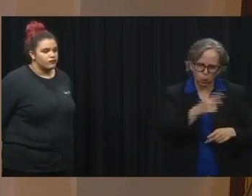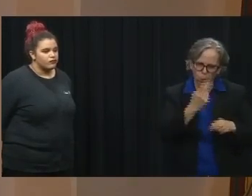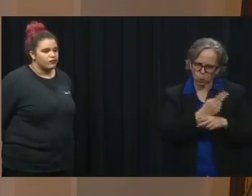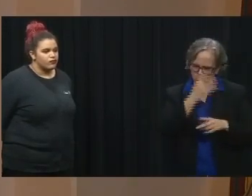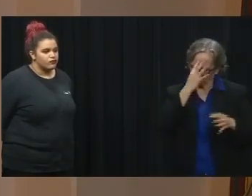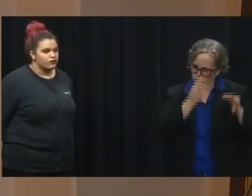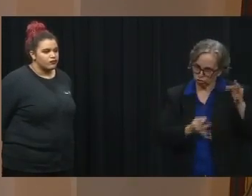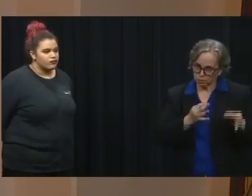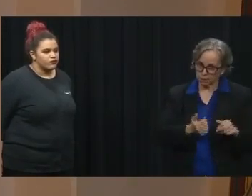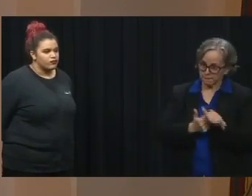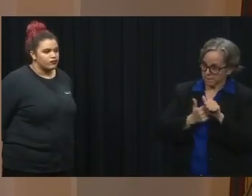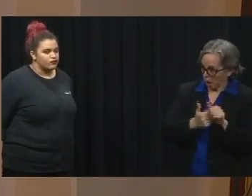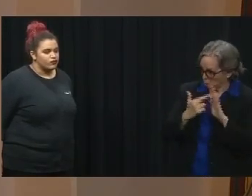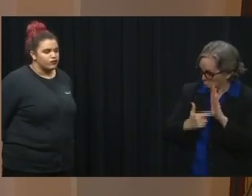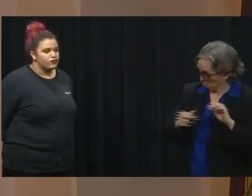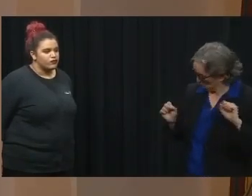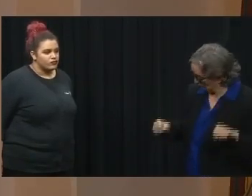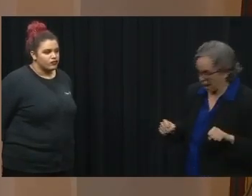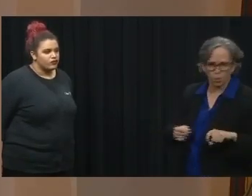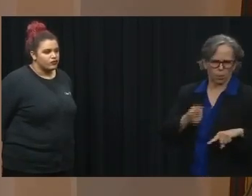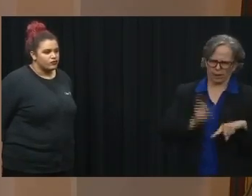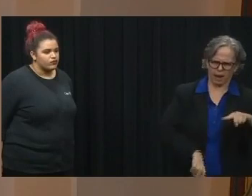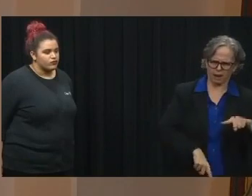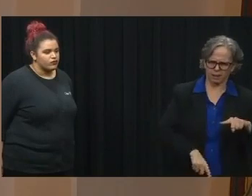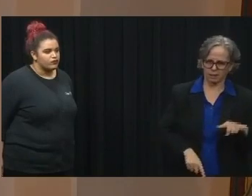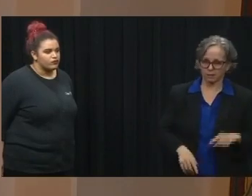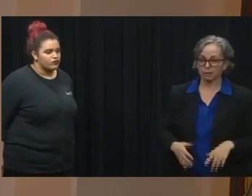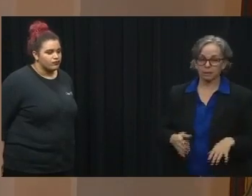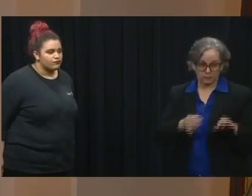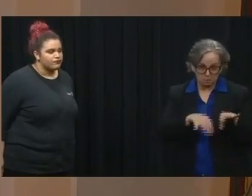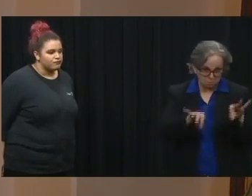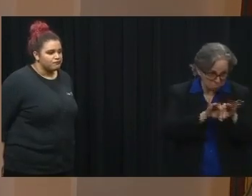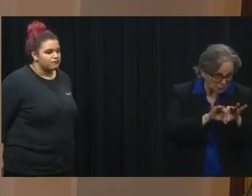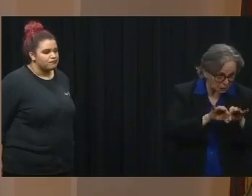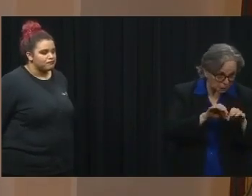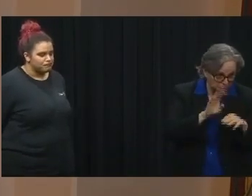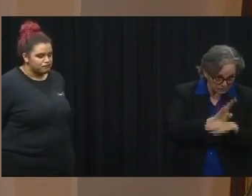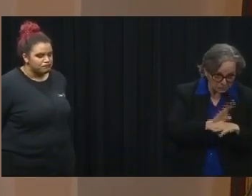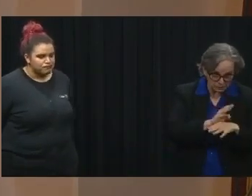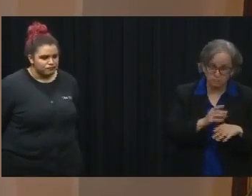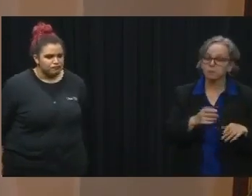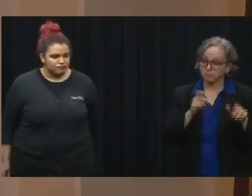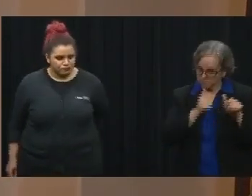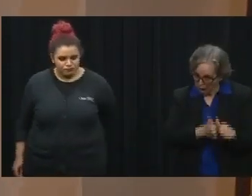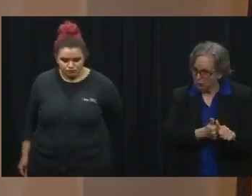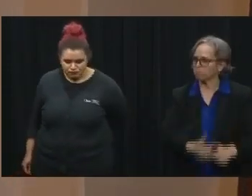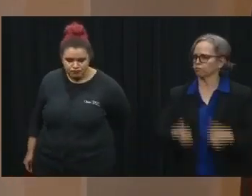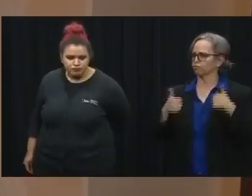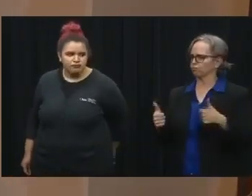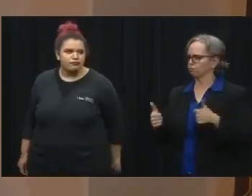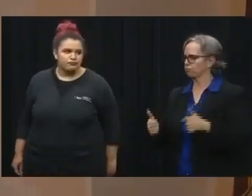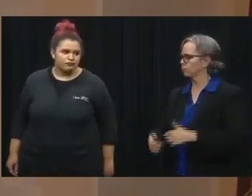are essential and that they are complying with the health requirements. Thank you. Thank you.